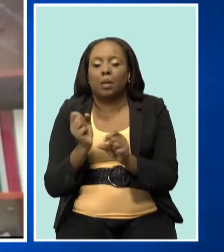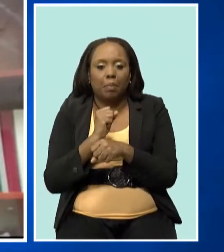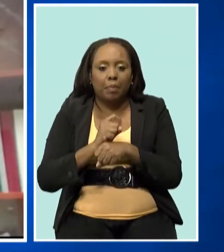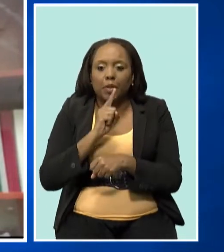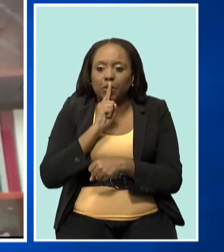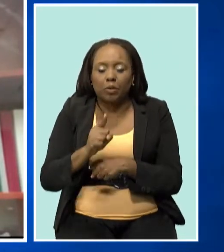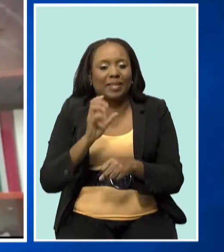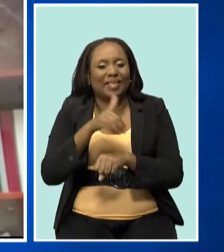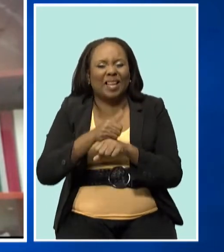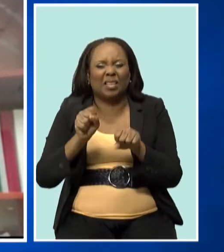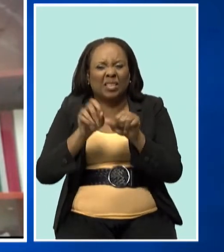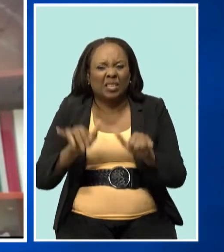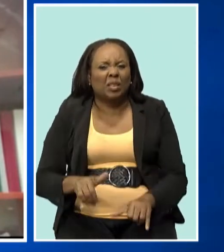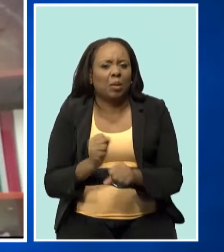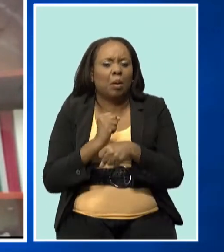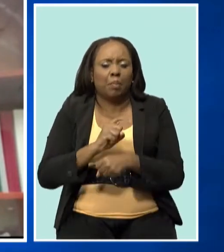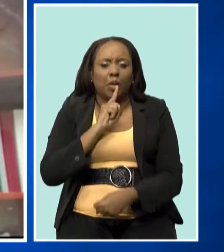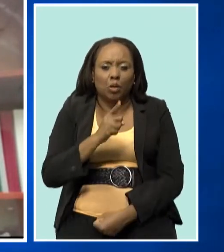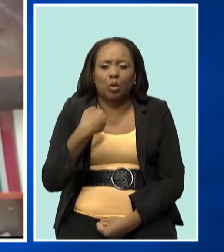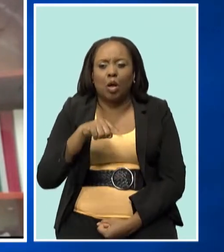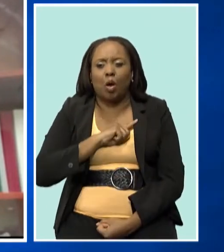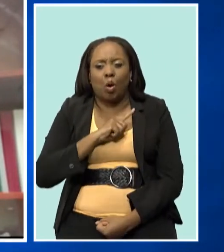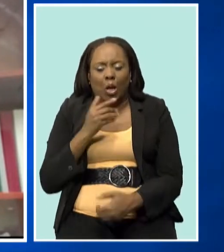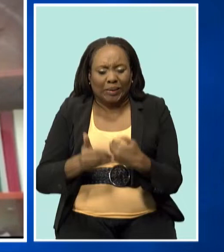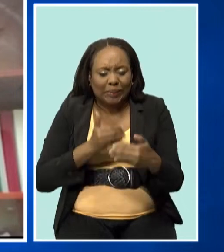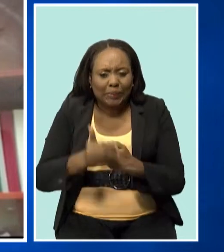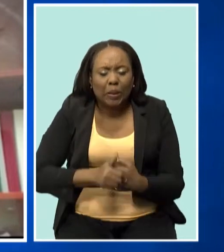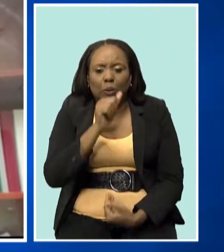have all right to celebrate.